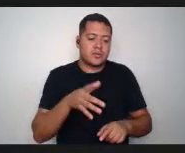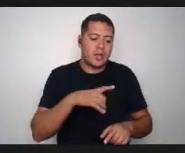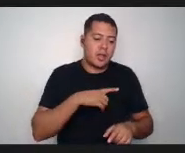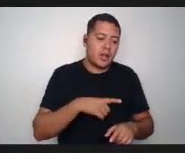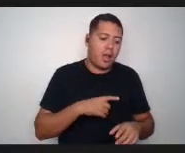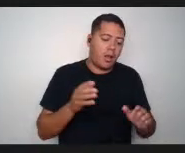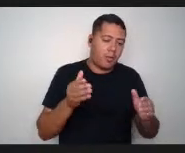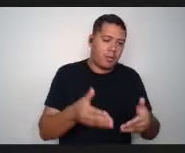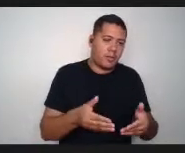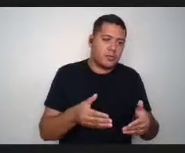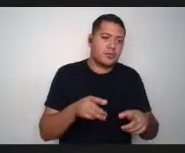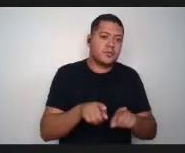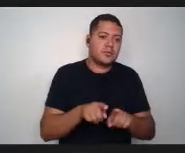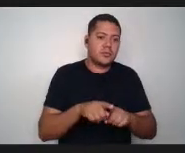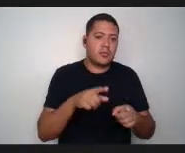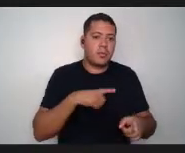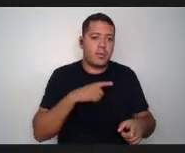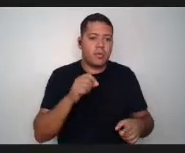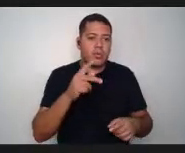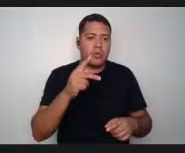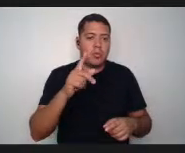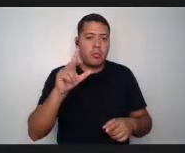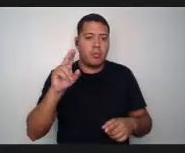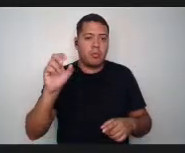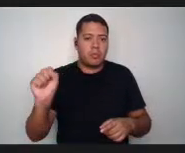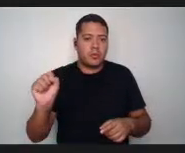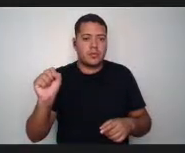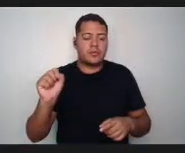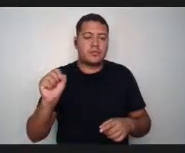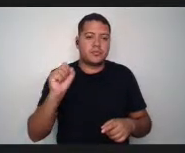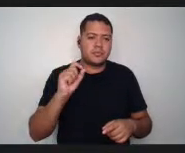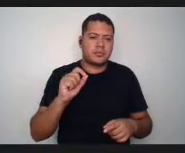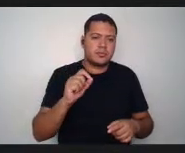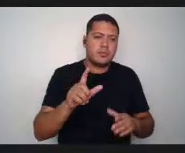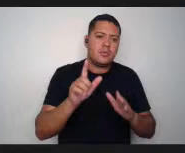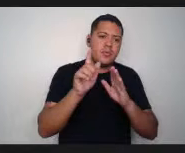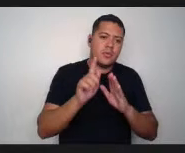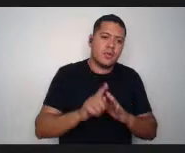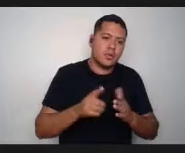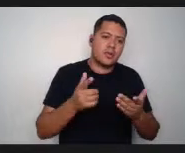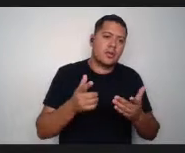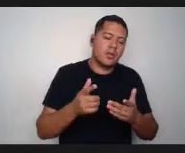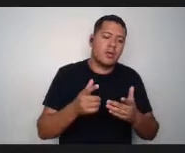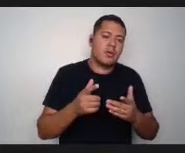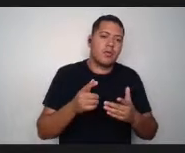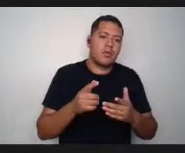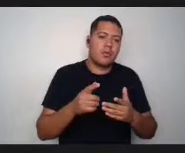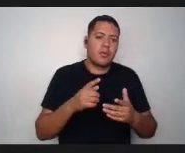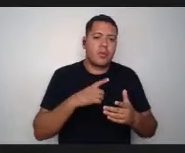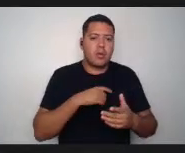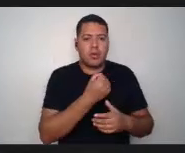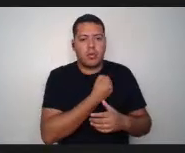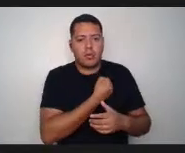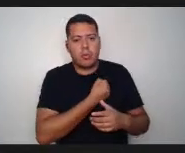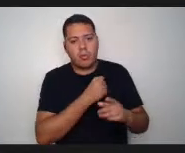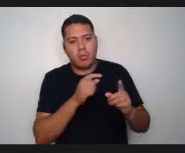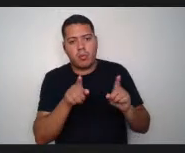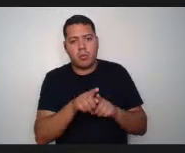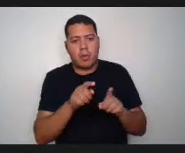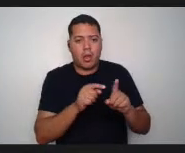companies. But besides the issues that were already present, there is a plus, which is